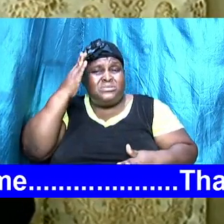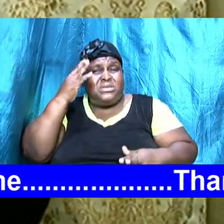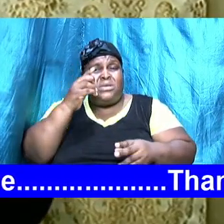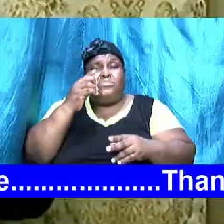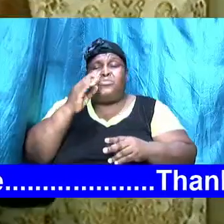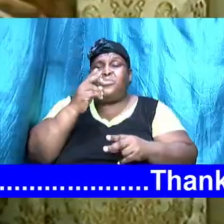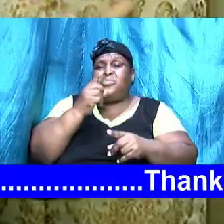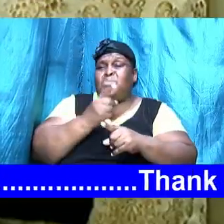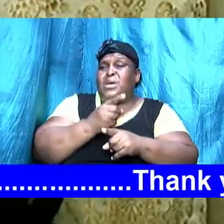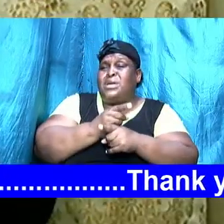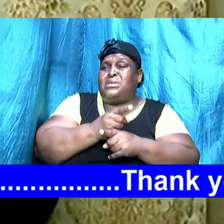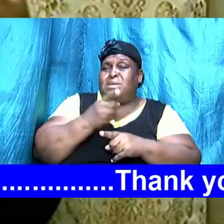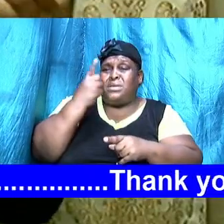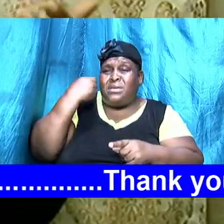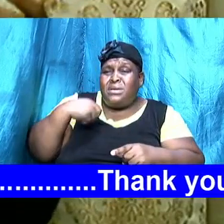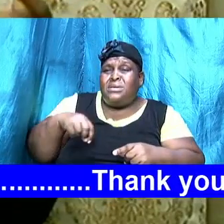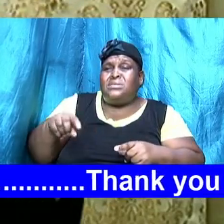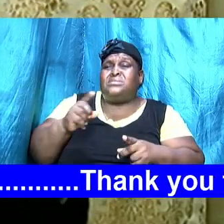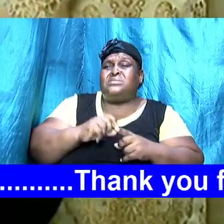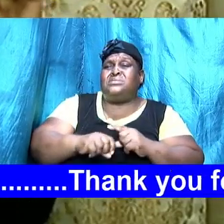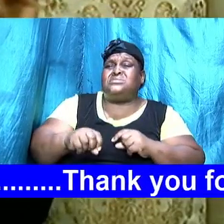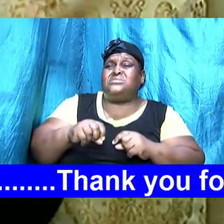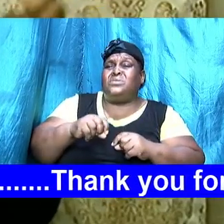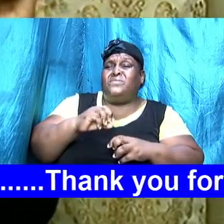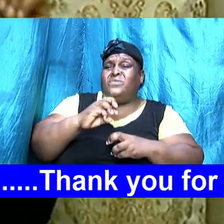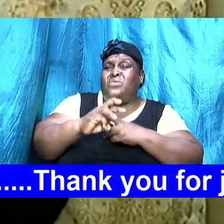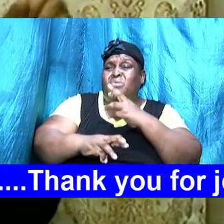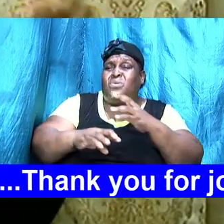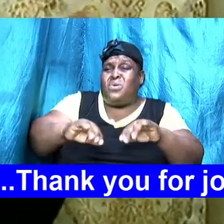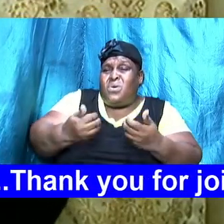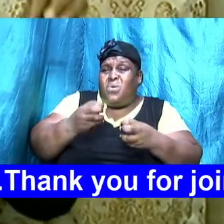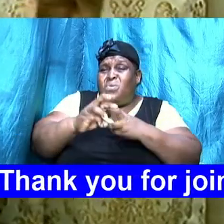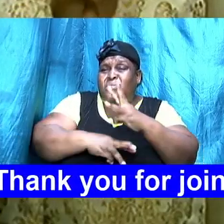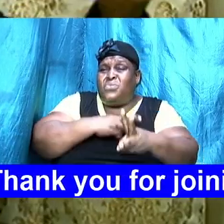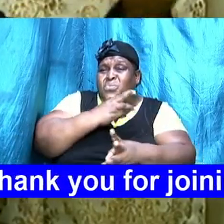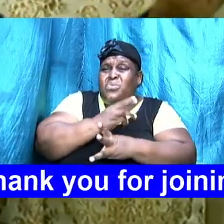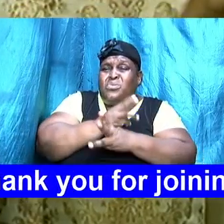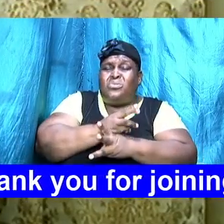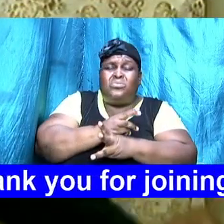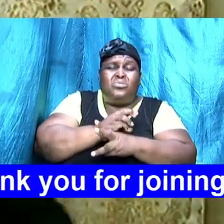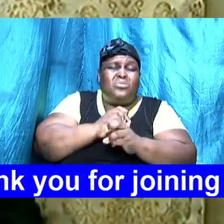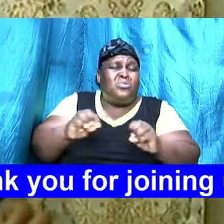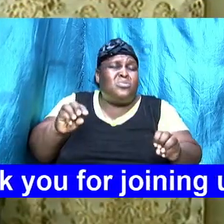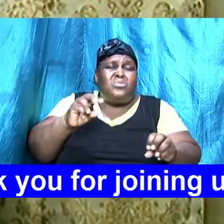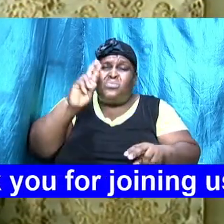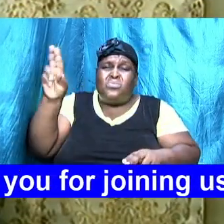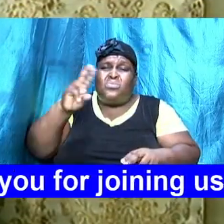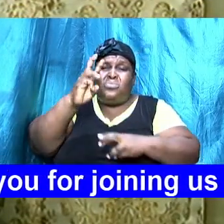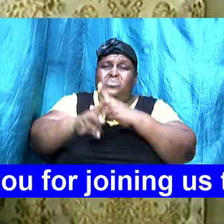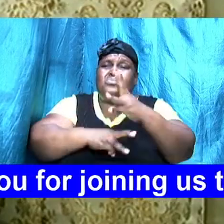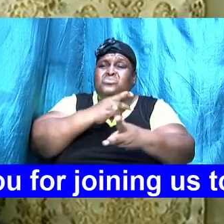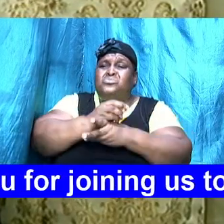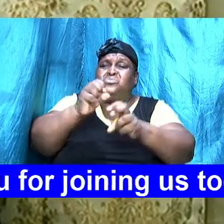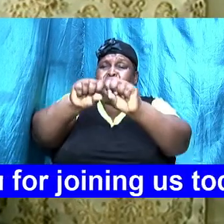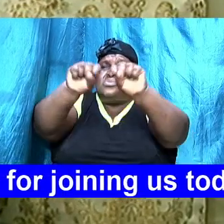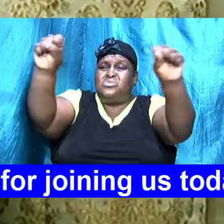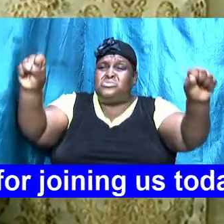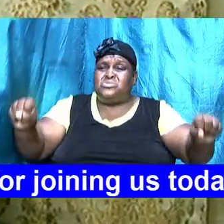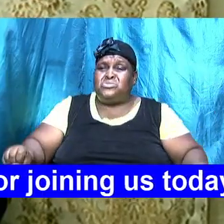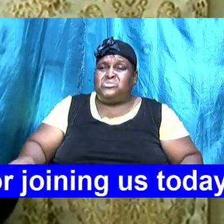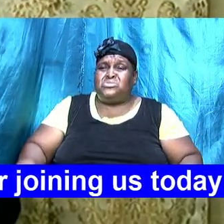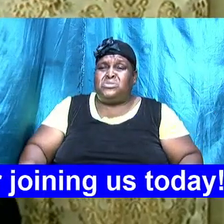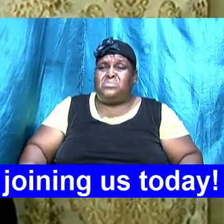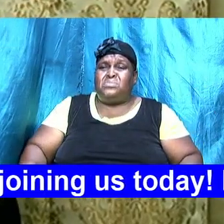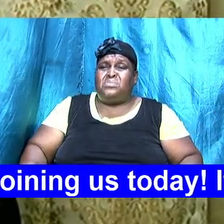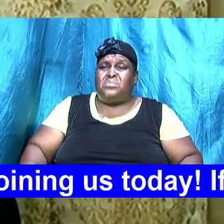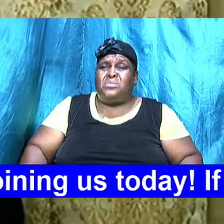to you because it is the conventional approach of the world, but don't use the world system and what everybody else does as the benchmark